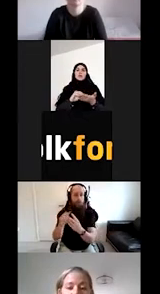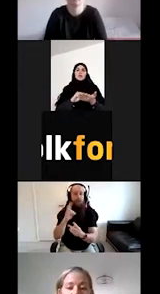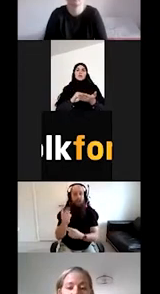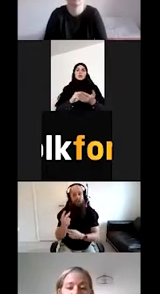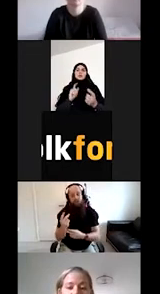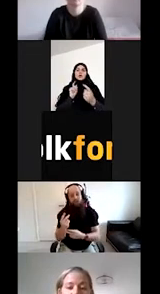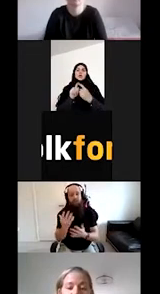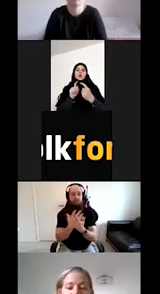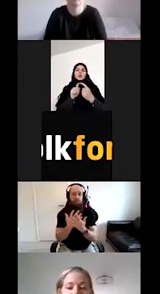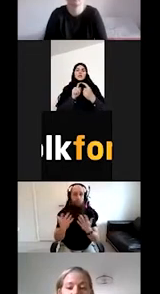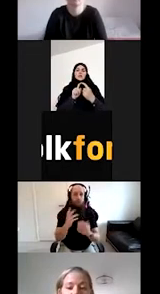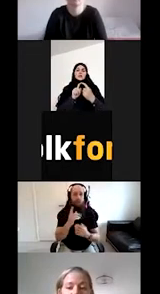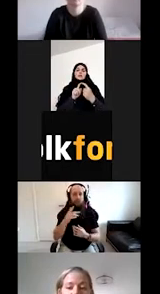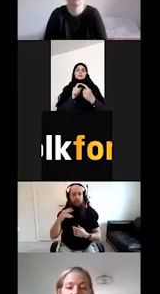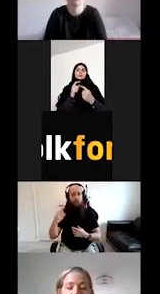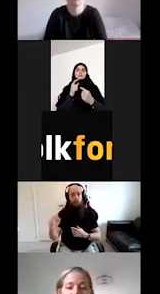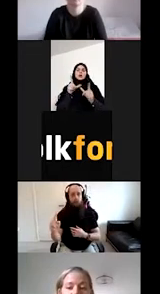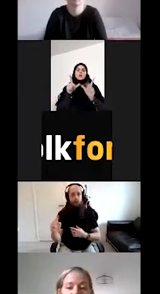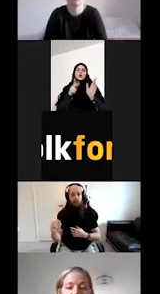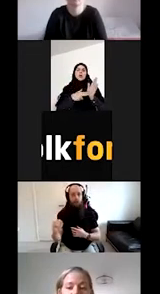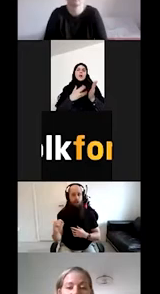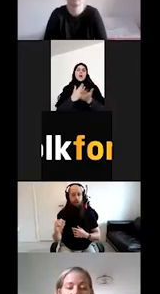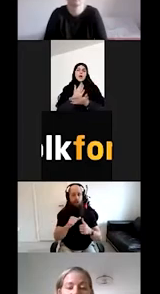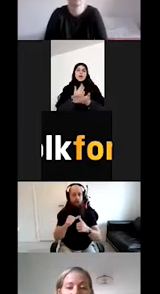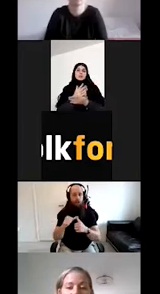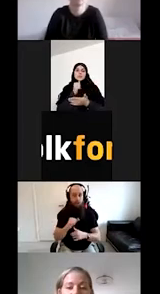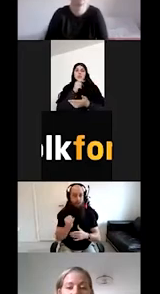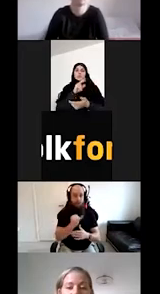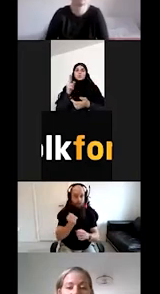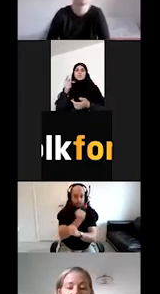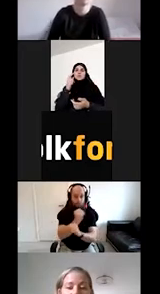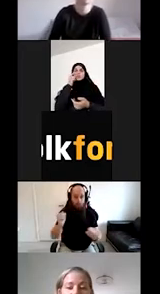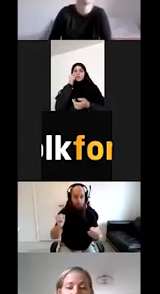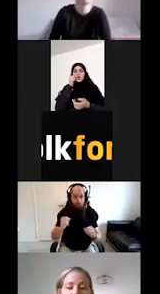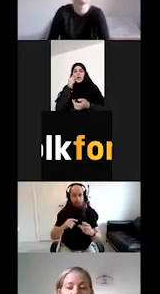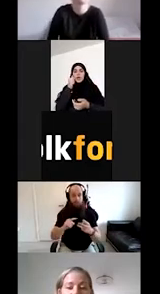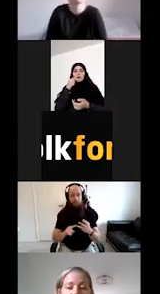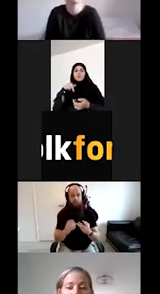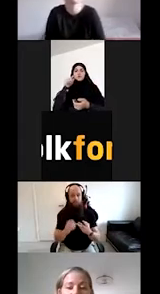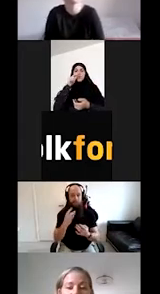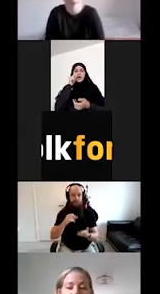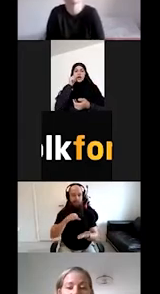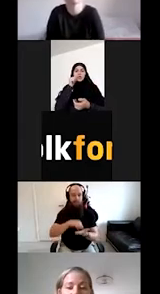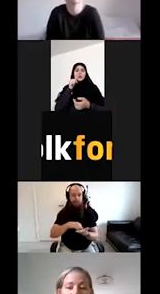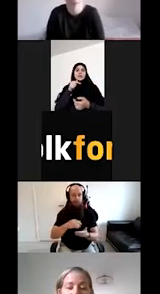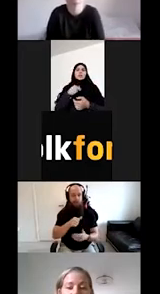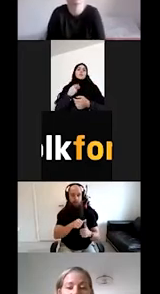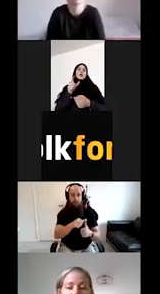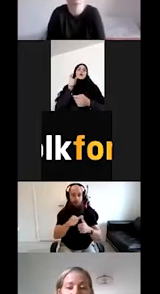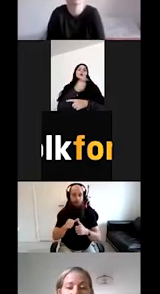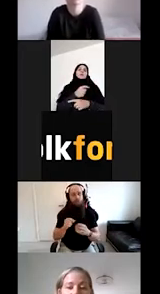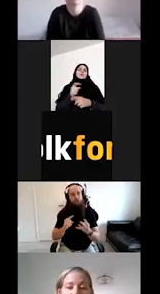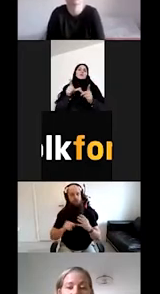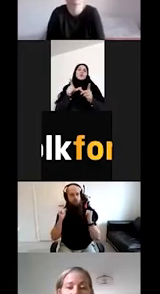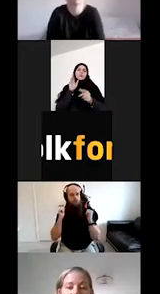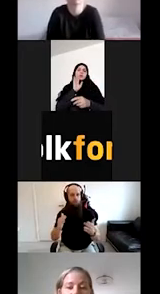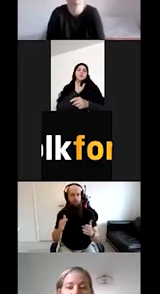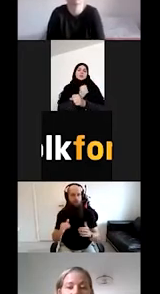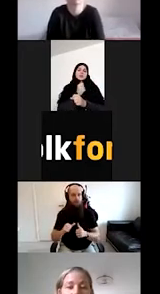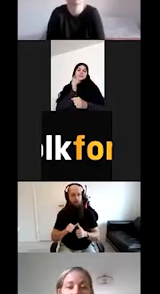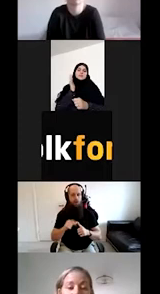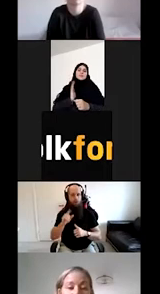multilateral organizations in Bosnia, civil society organizations, and of course, organizations of persons with disabilities.